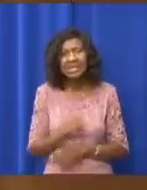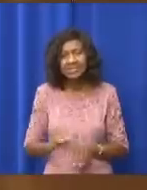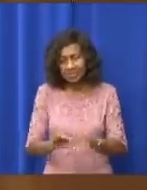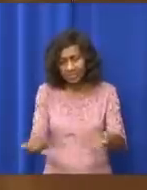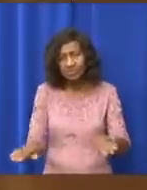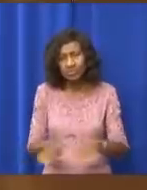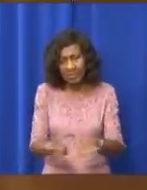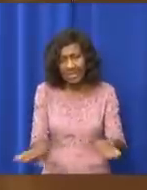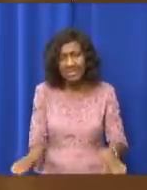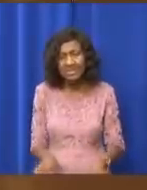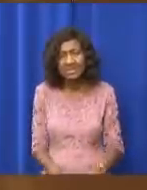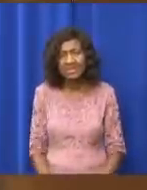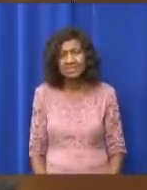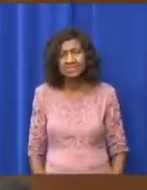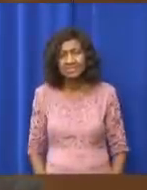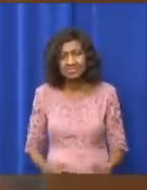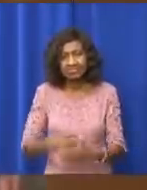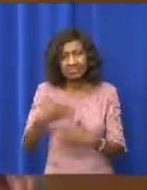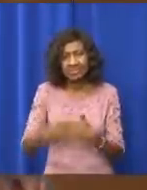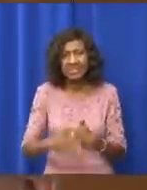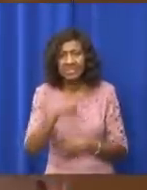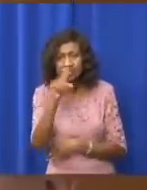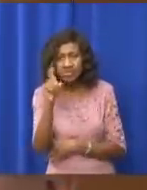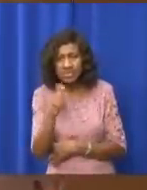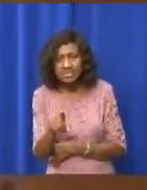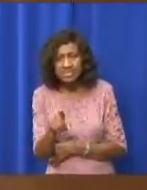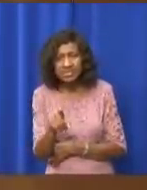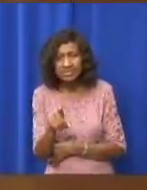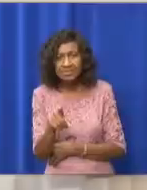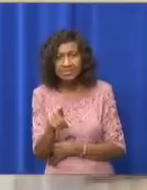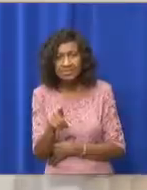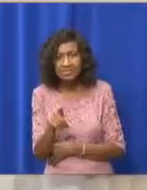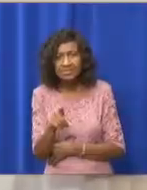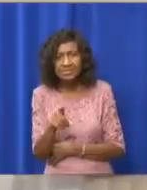helps. Thank you, April. Okay, we go next to Reshma from the Compass. Reshma, please go ahead.